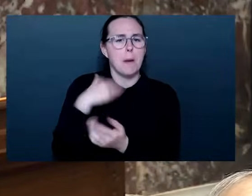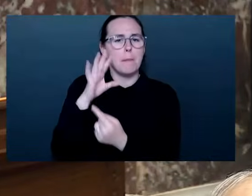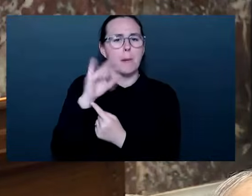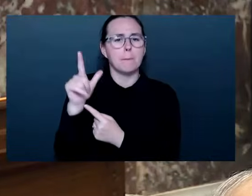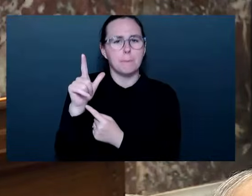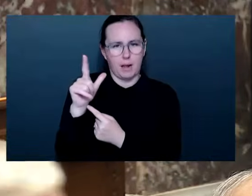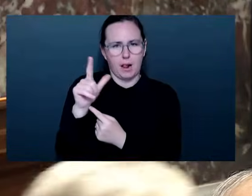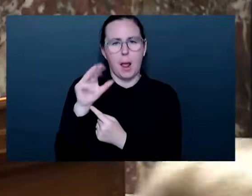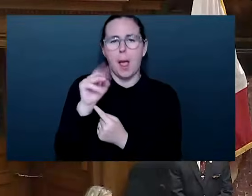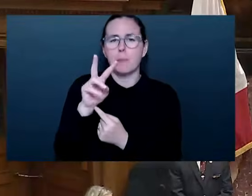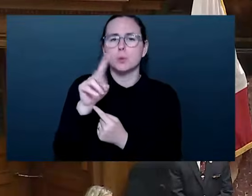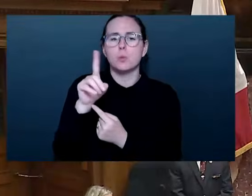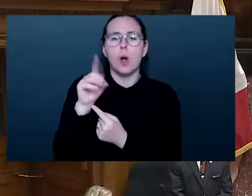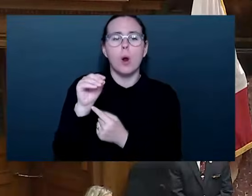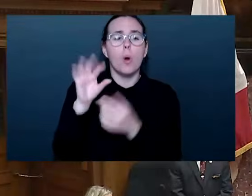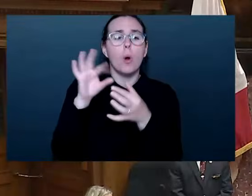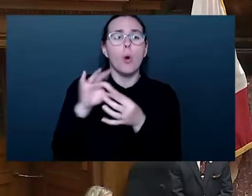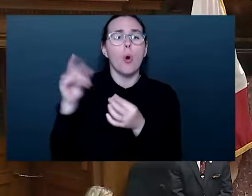Thank you.